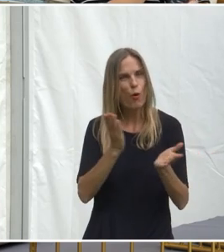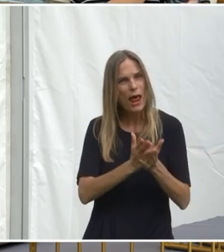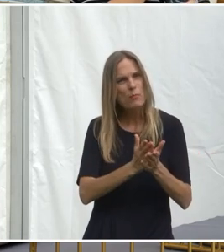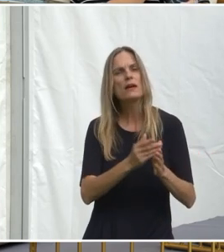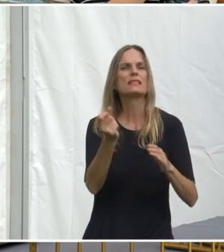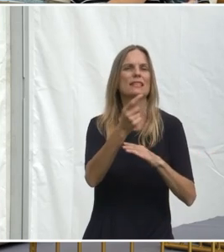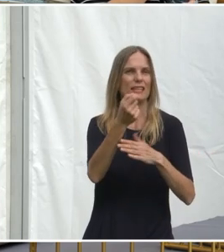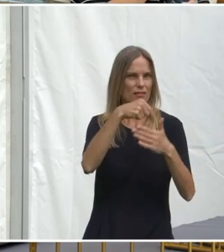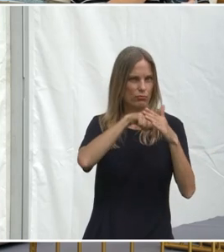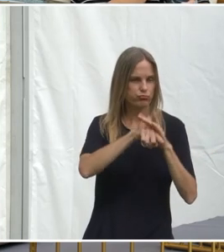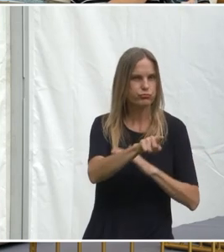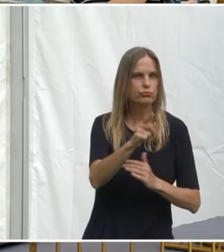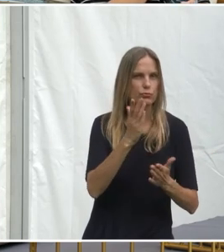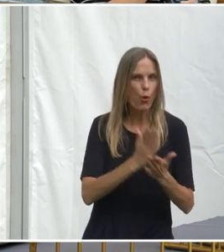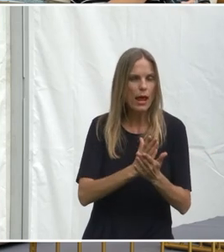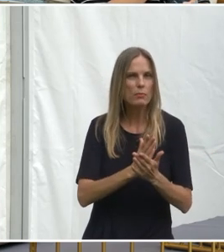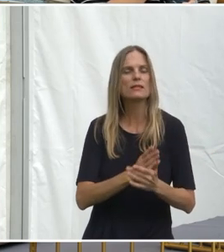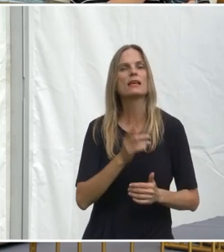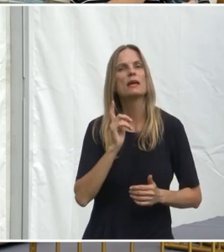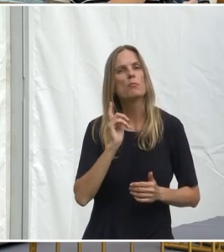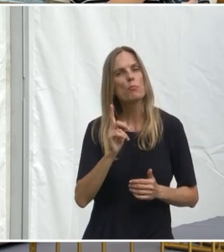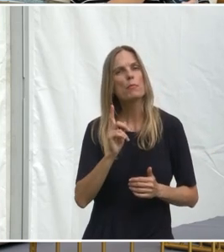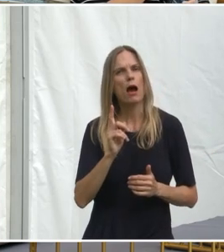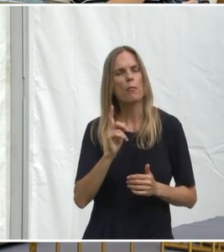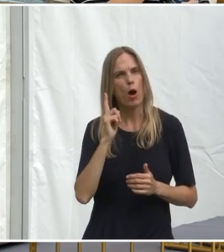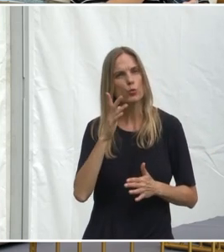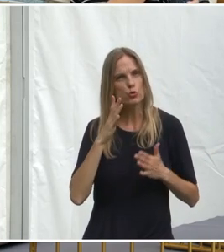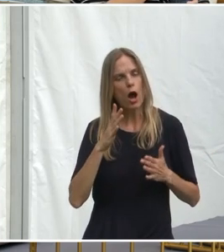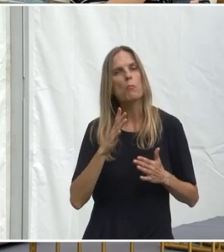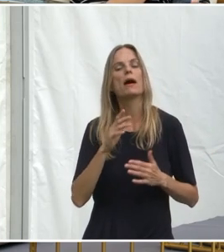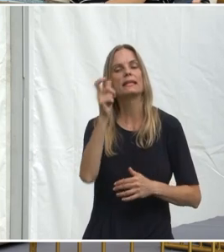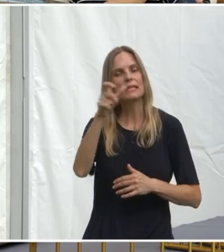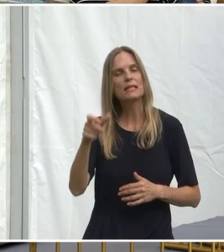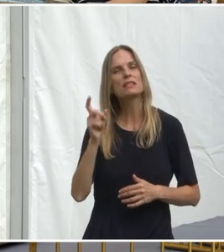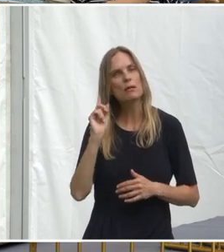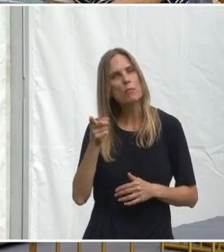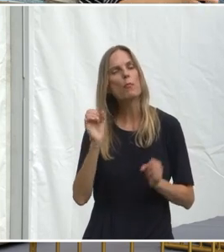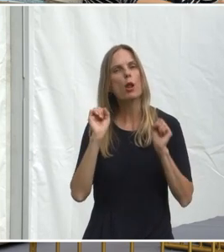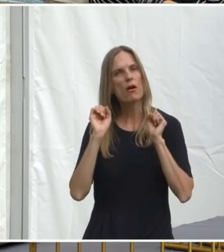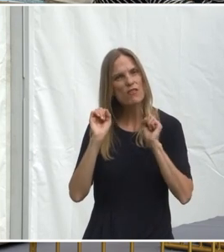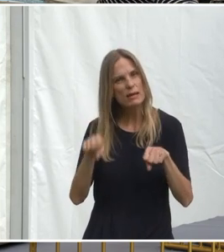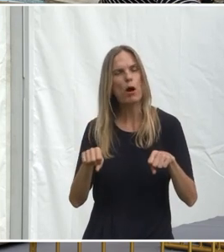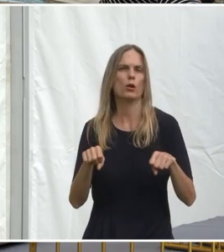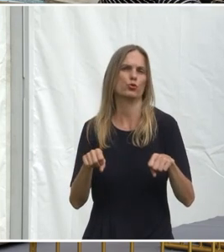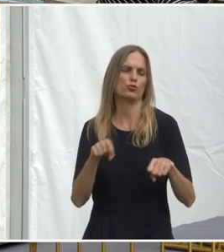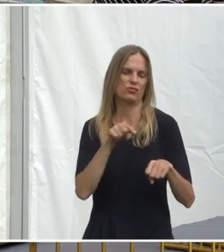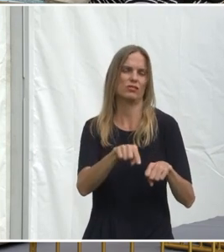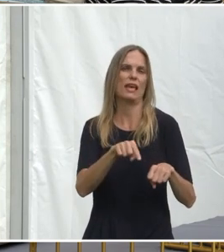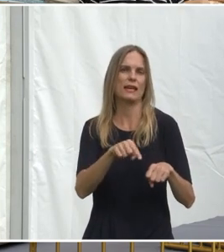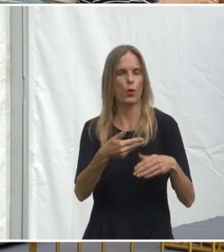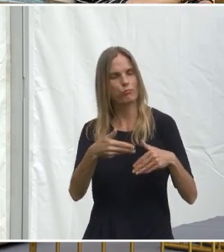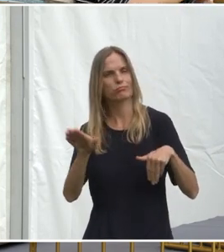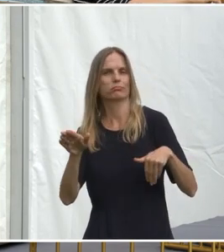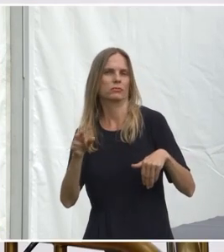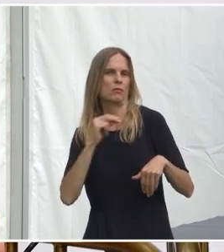digital realms, that we have to allow people to remain out of that, because that